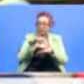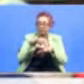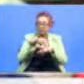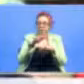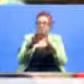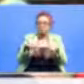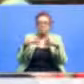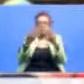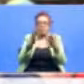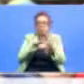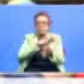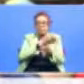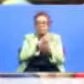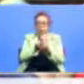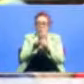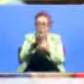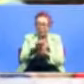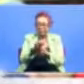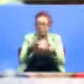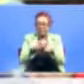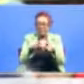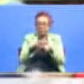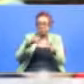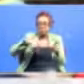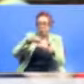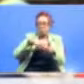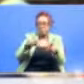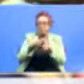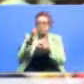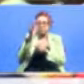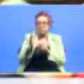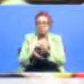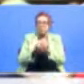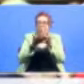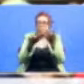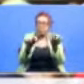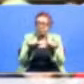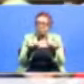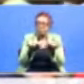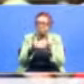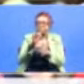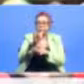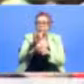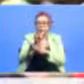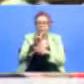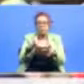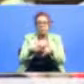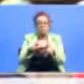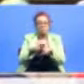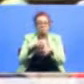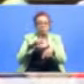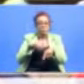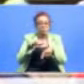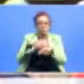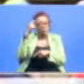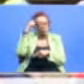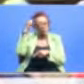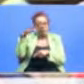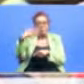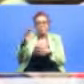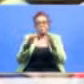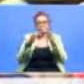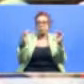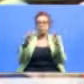given the mandate to do so. We as Kenyans, how can we help him? You know, and it's always a challenge, first of all, when you look at the, you know, the level of the